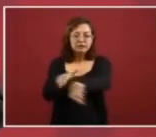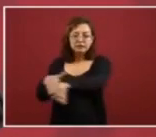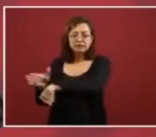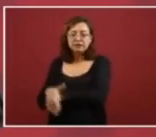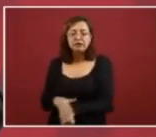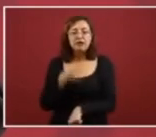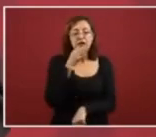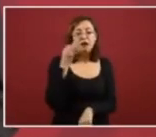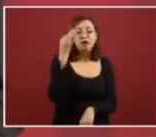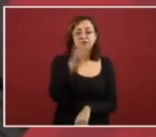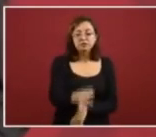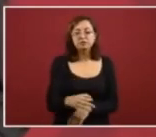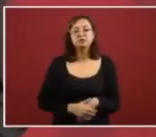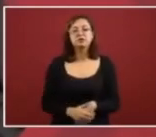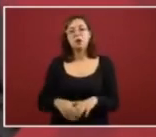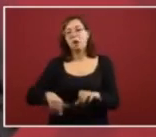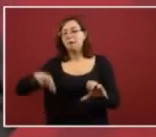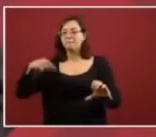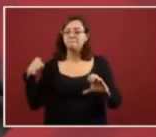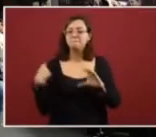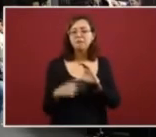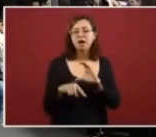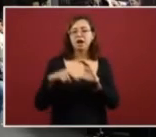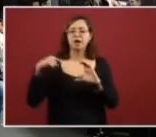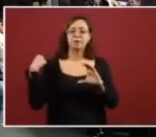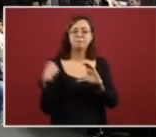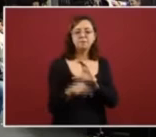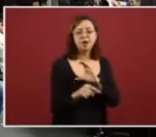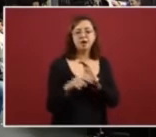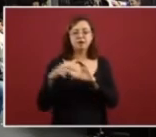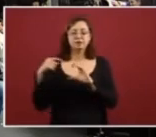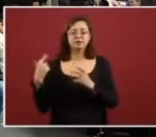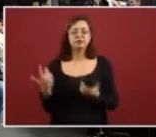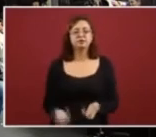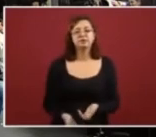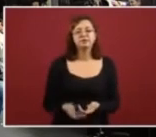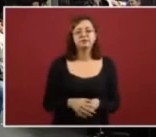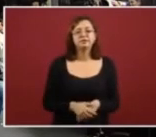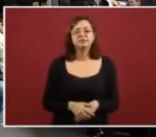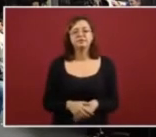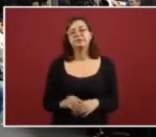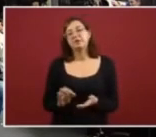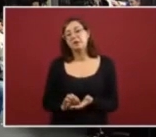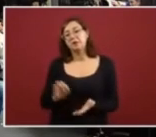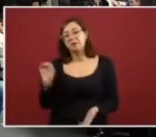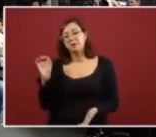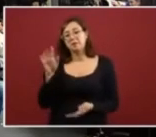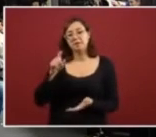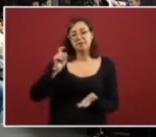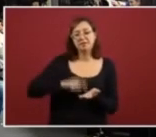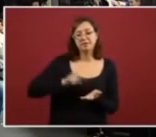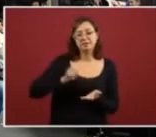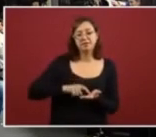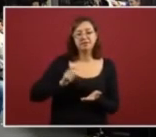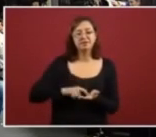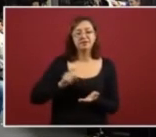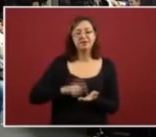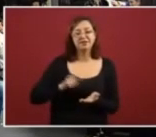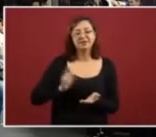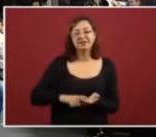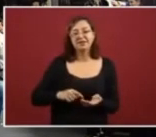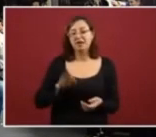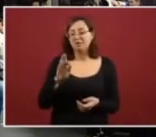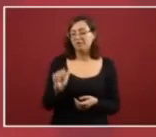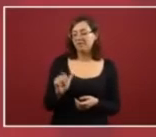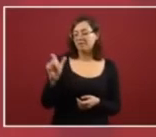Figuratively. Estamos mandando correos electrónicos. And we're sending them electronic mail. Telegramas. Telegrams. Hasta por fax.